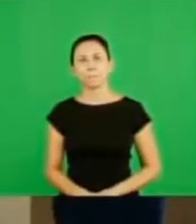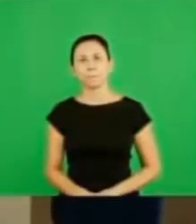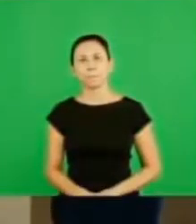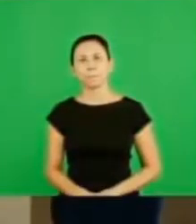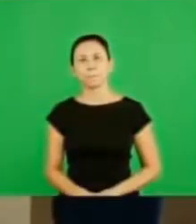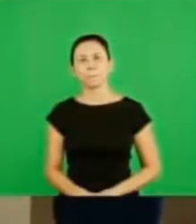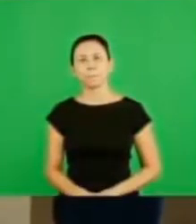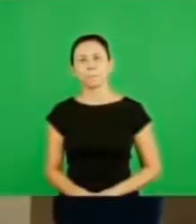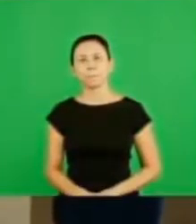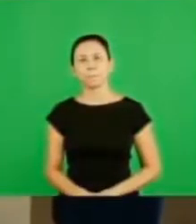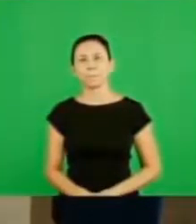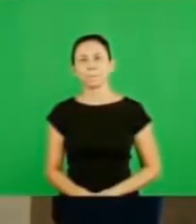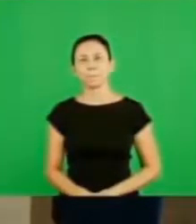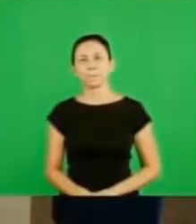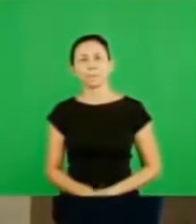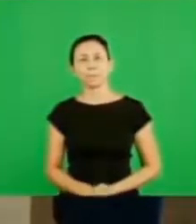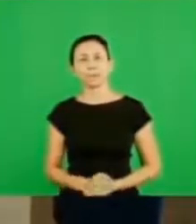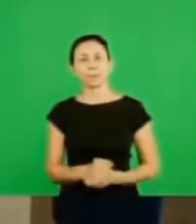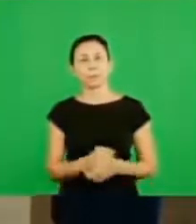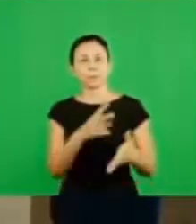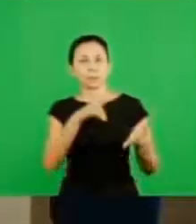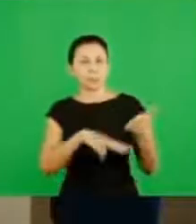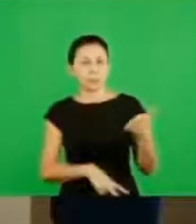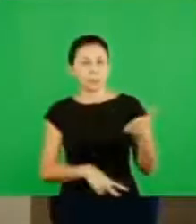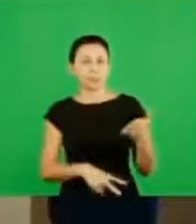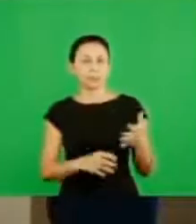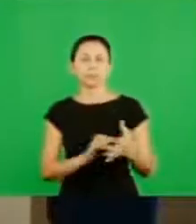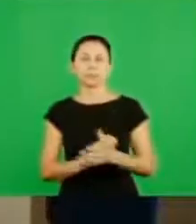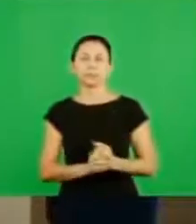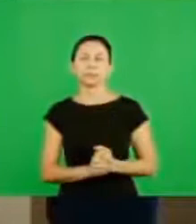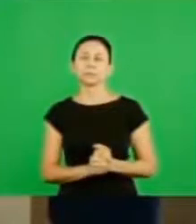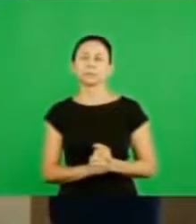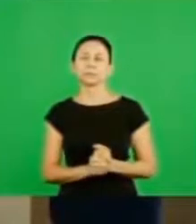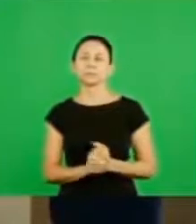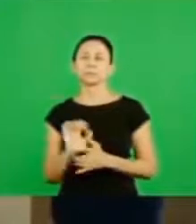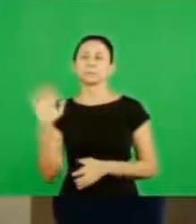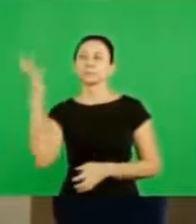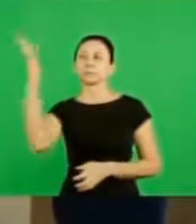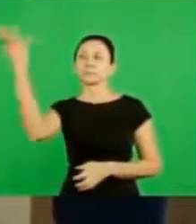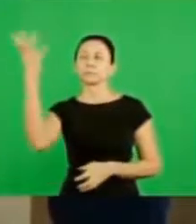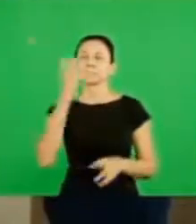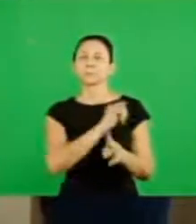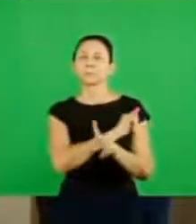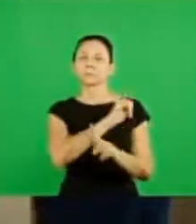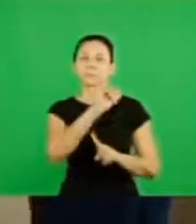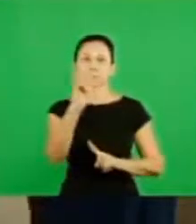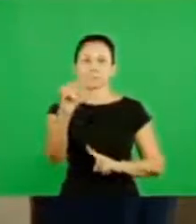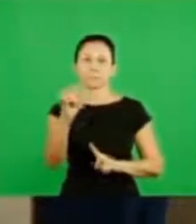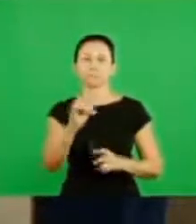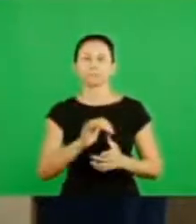I'd like to read here the prophetic signs,